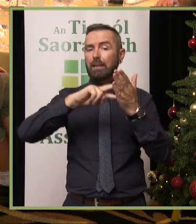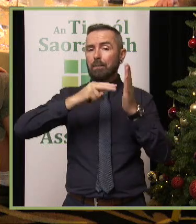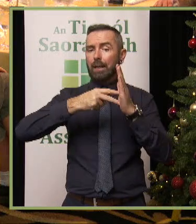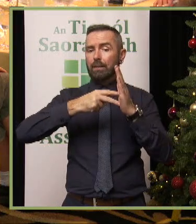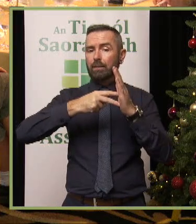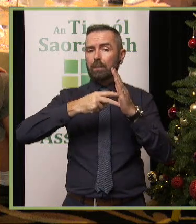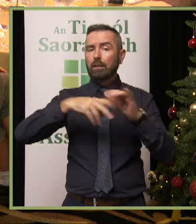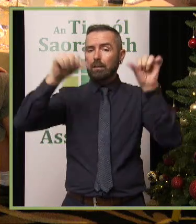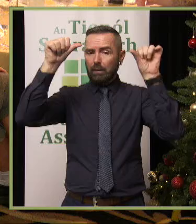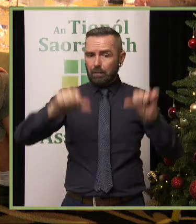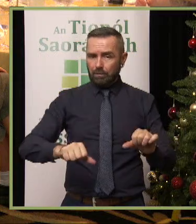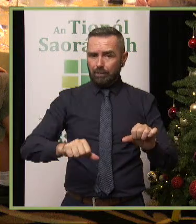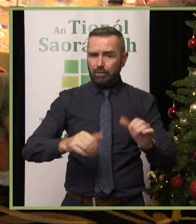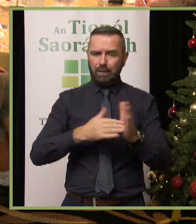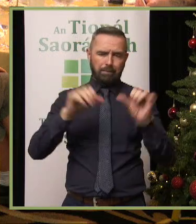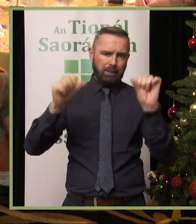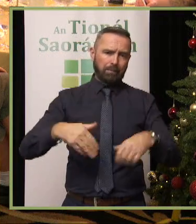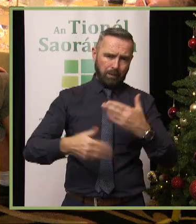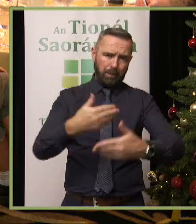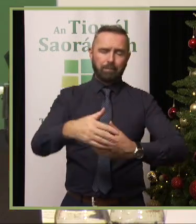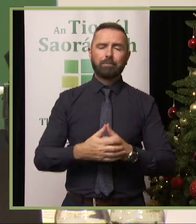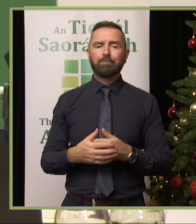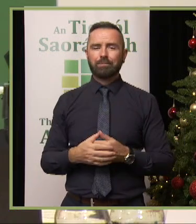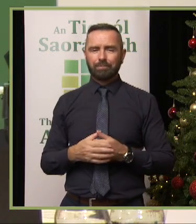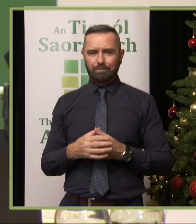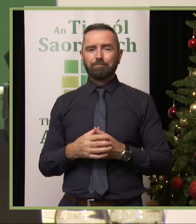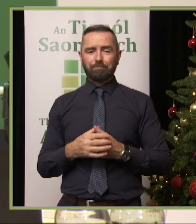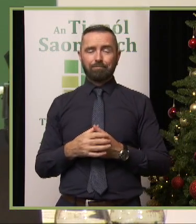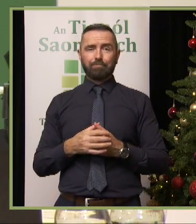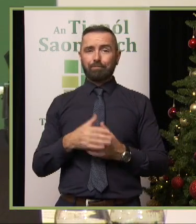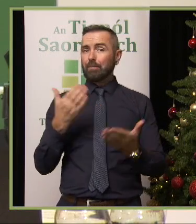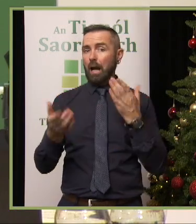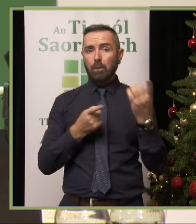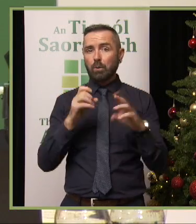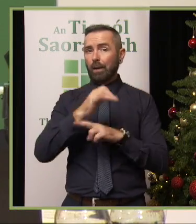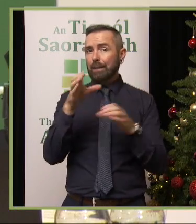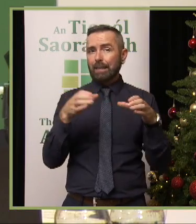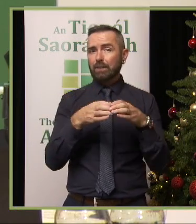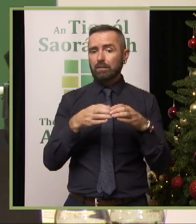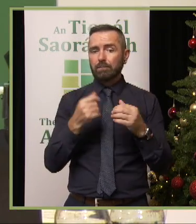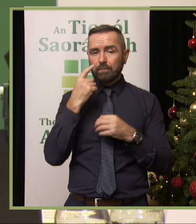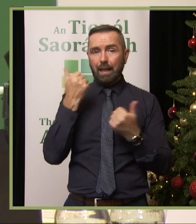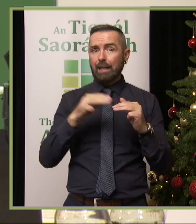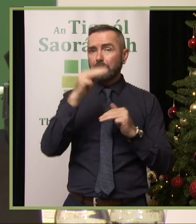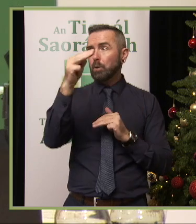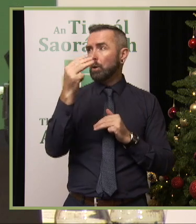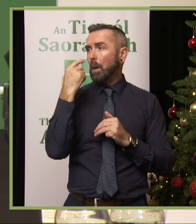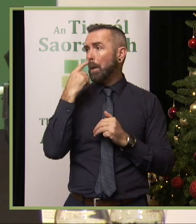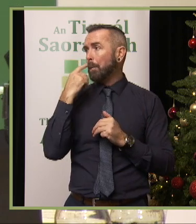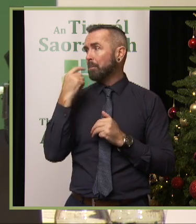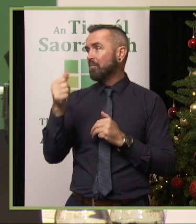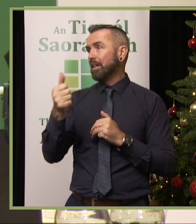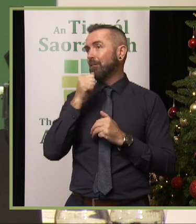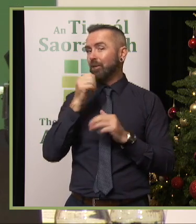favour? Okay, great, carried. Okay, how are we on this section? Anything else on this